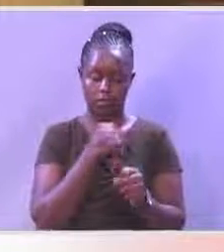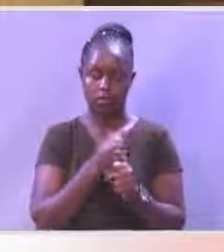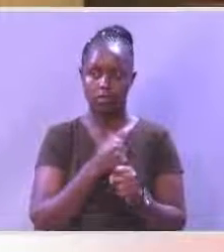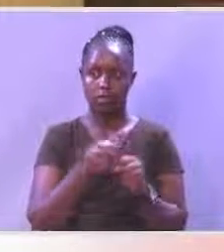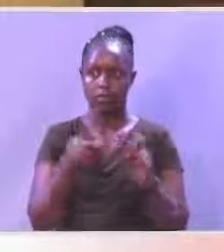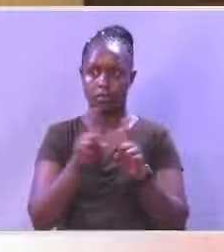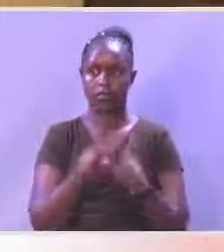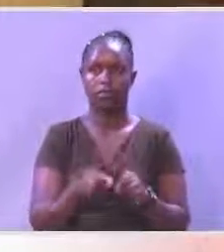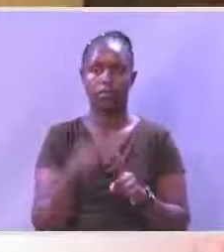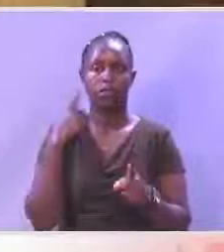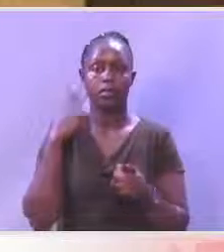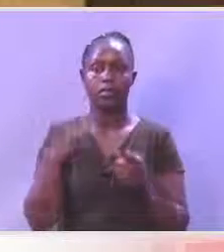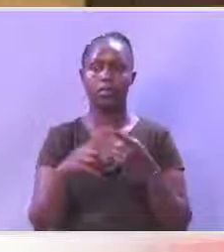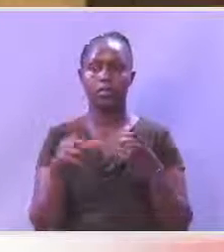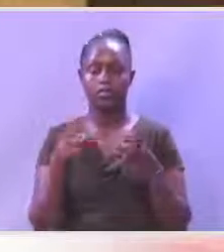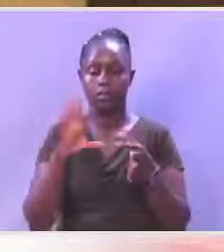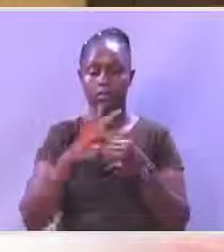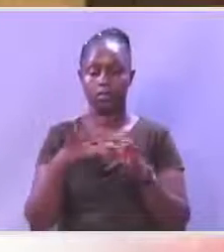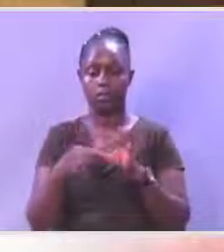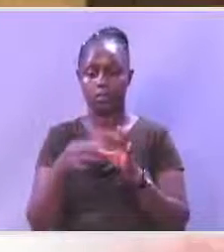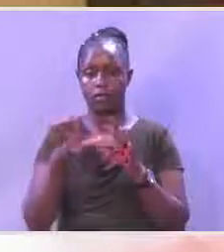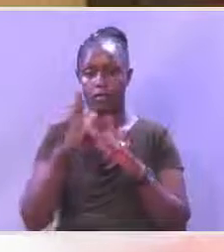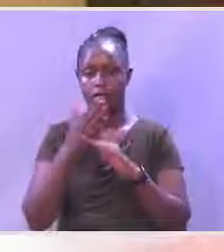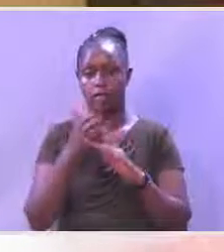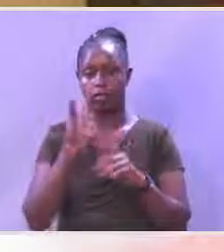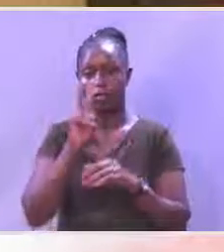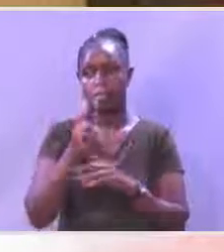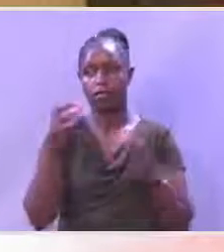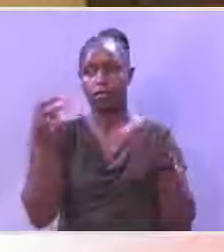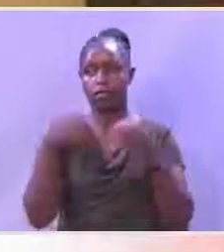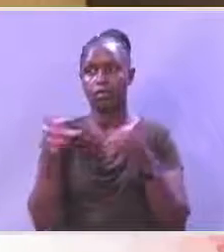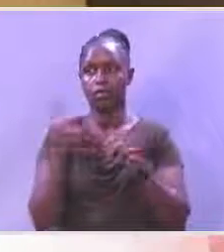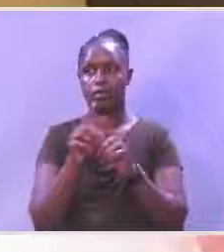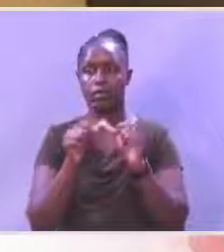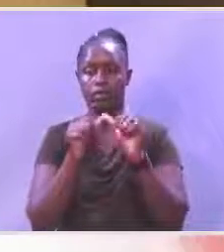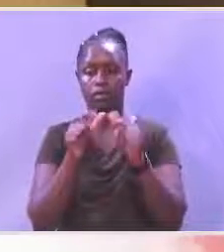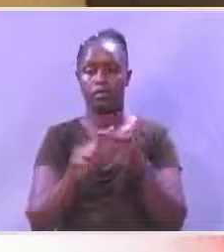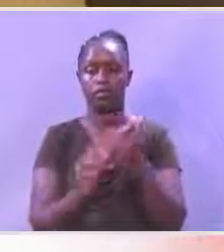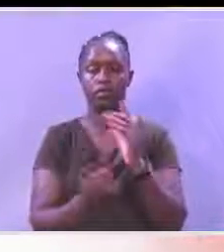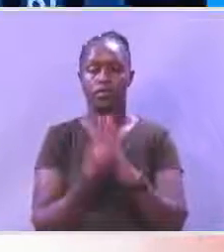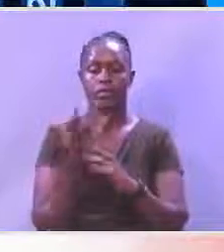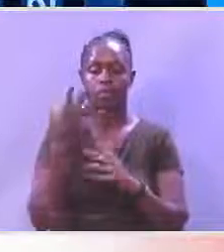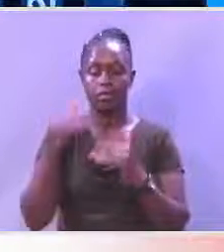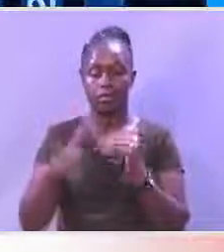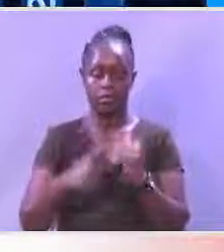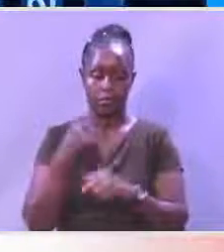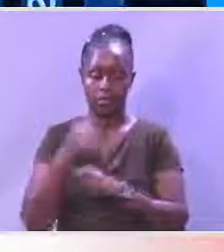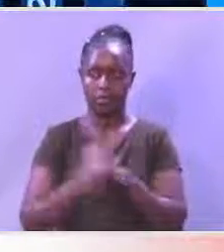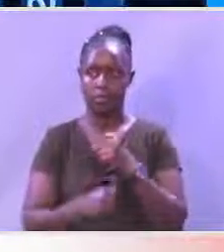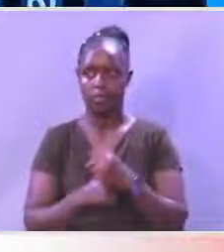been a very successful collaboration between the two companies, and it continues to grow year on year.